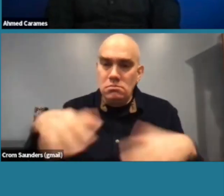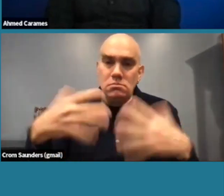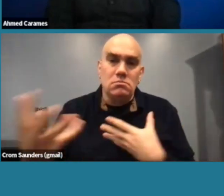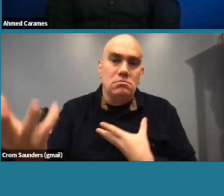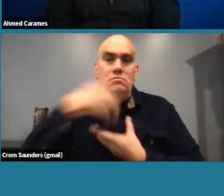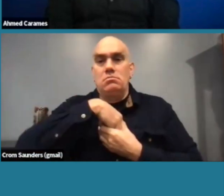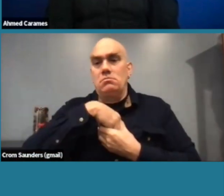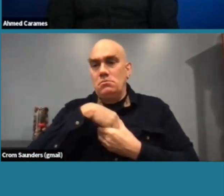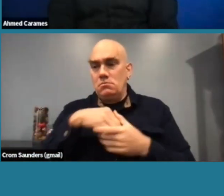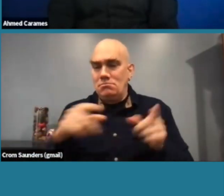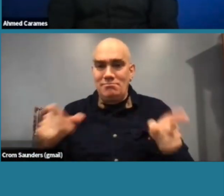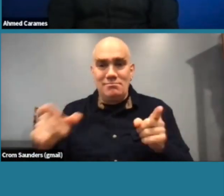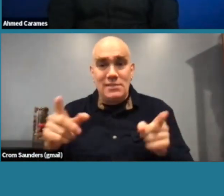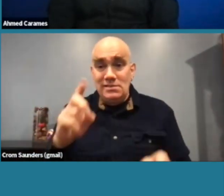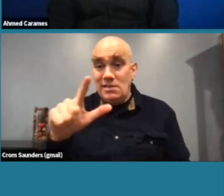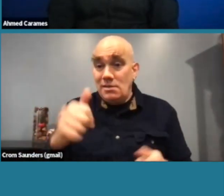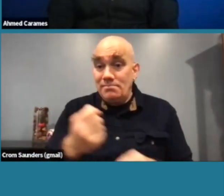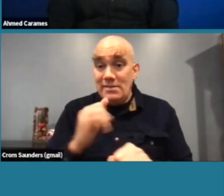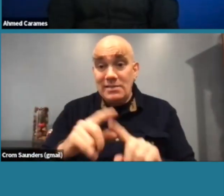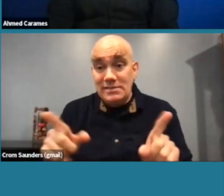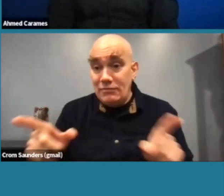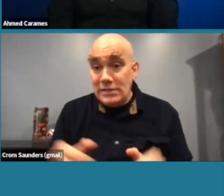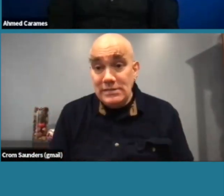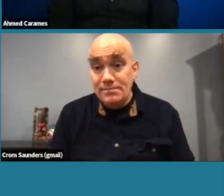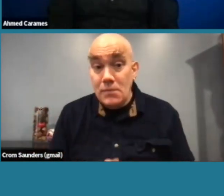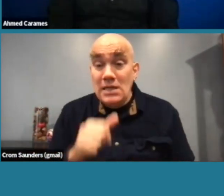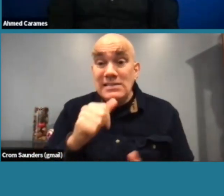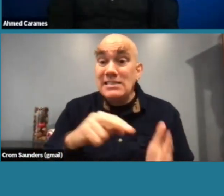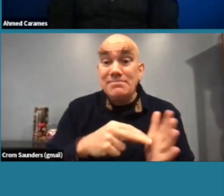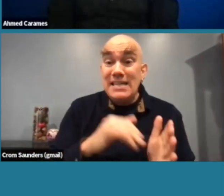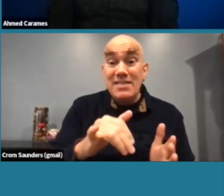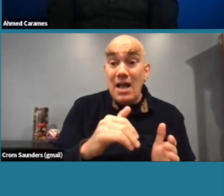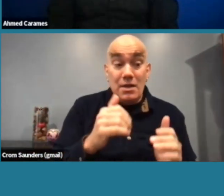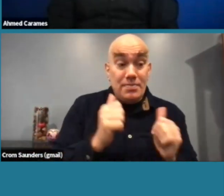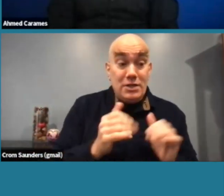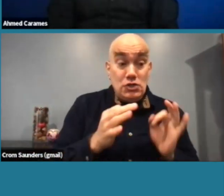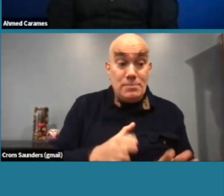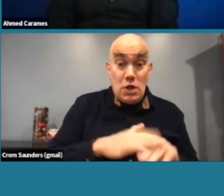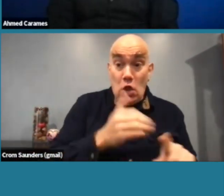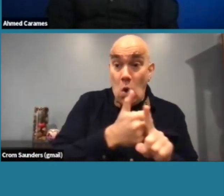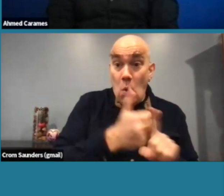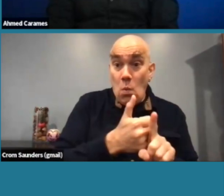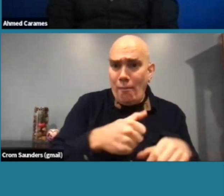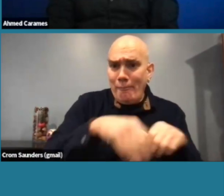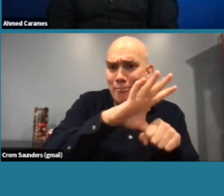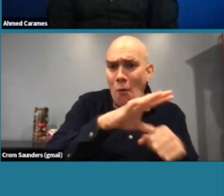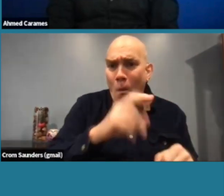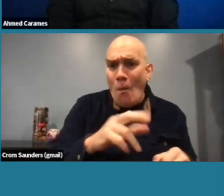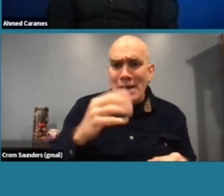enjoy shows without it, but to have that deeper, more robust understanding, it's just a world of difference.